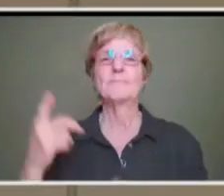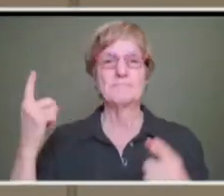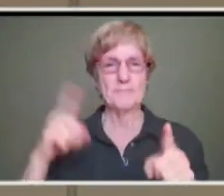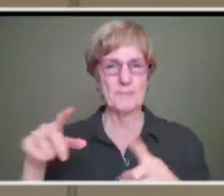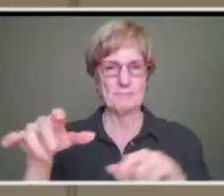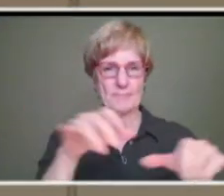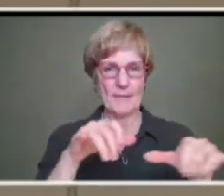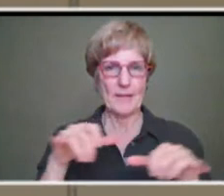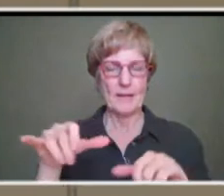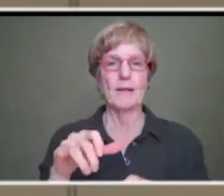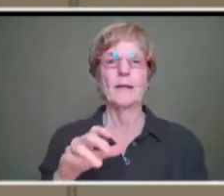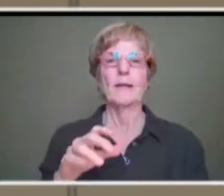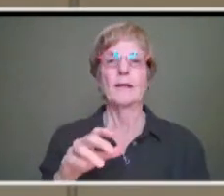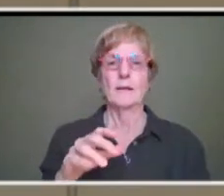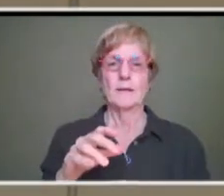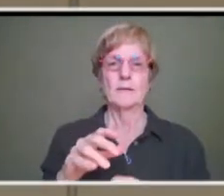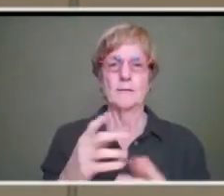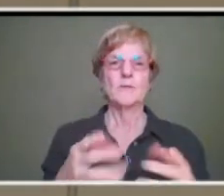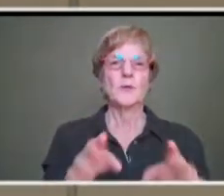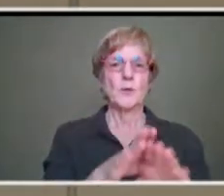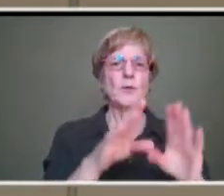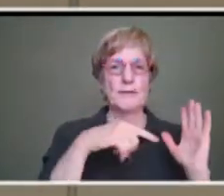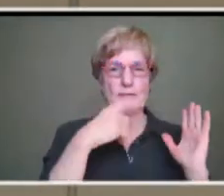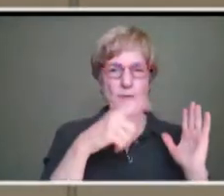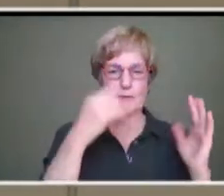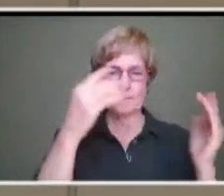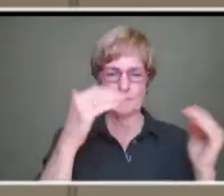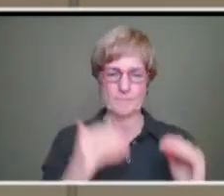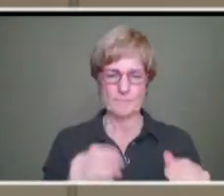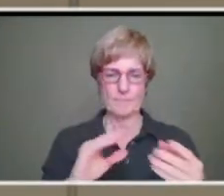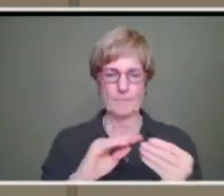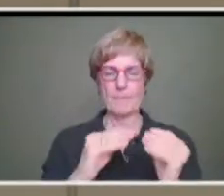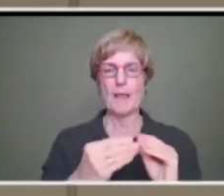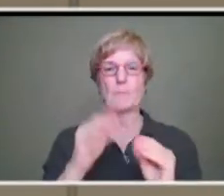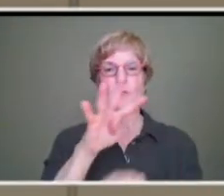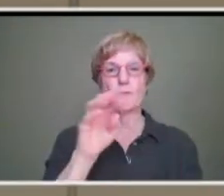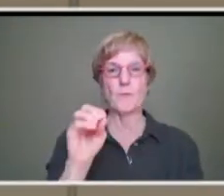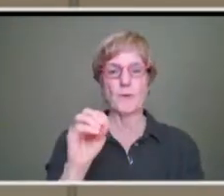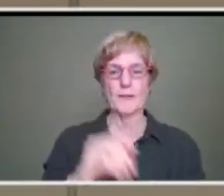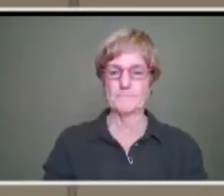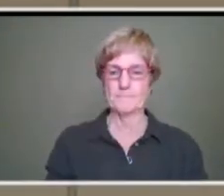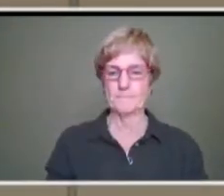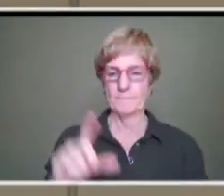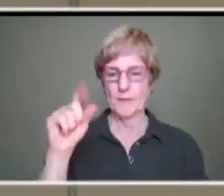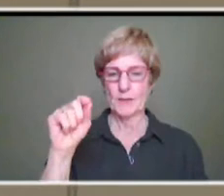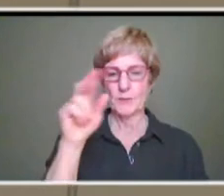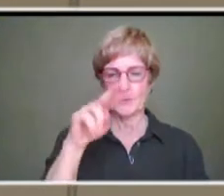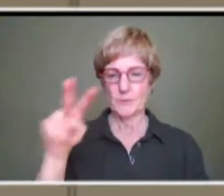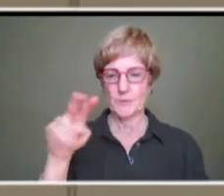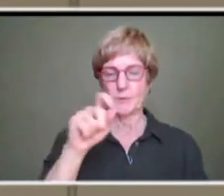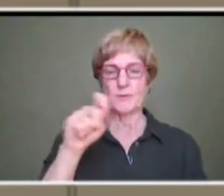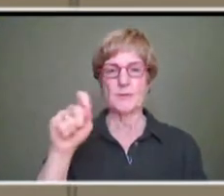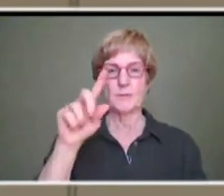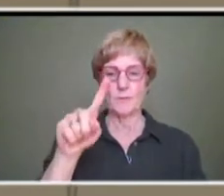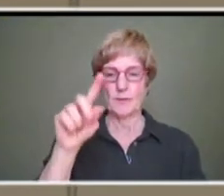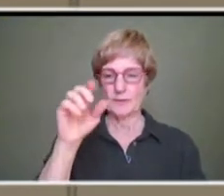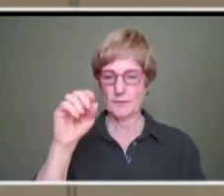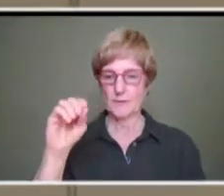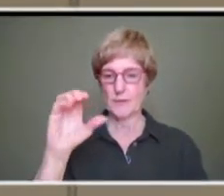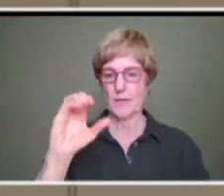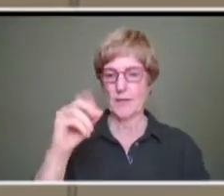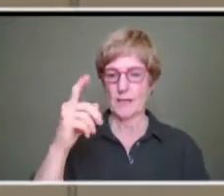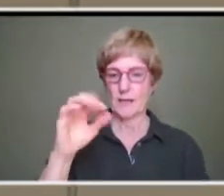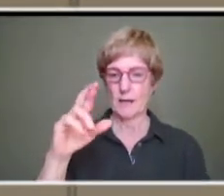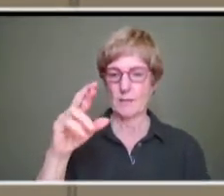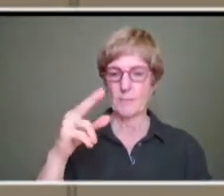to close public hearing moving on to agenda item number 40 rezona petition 2022-100 by copper Builders LLC